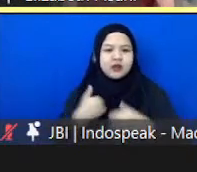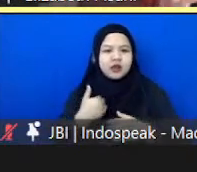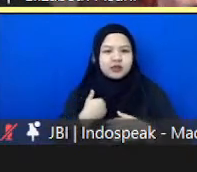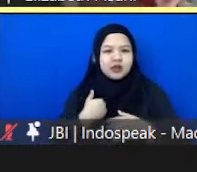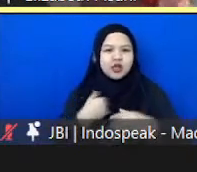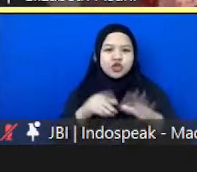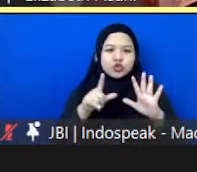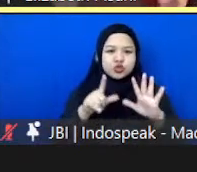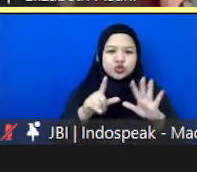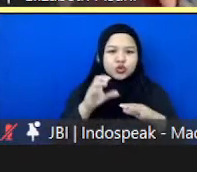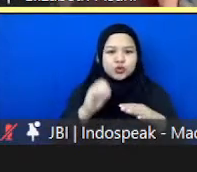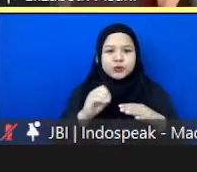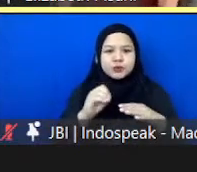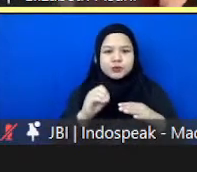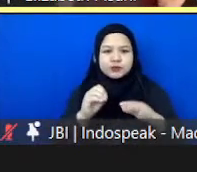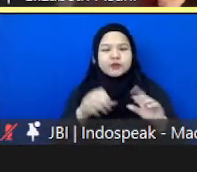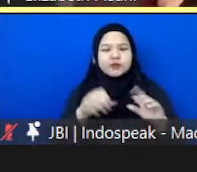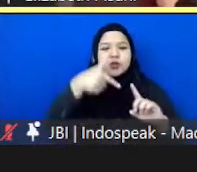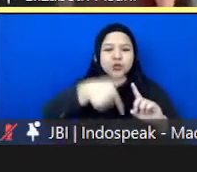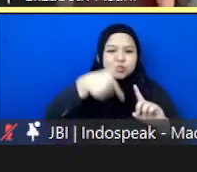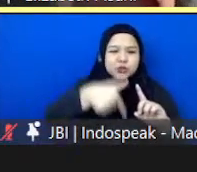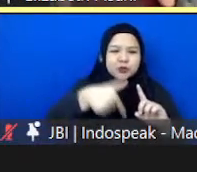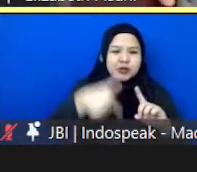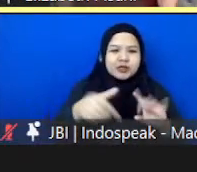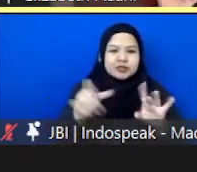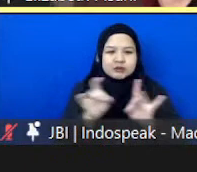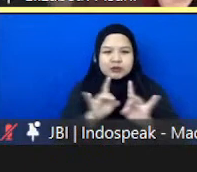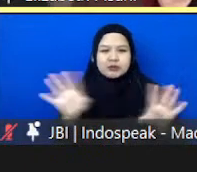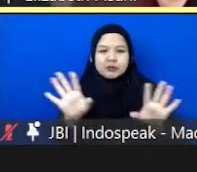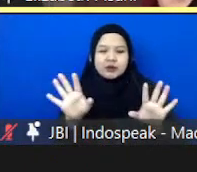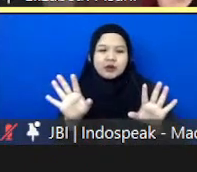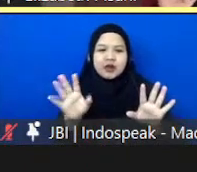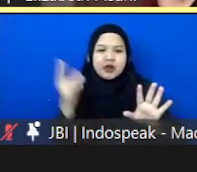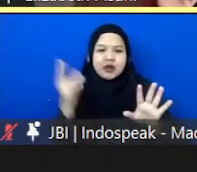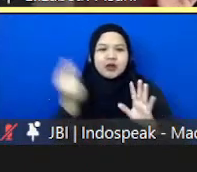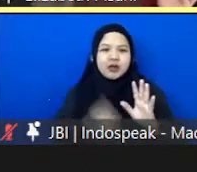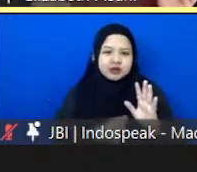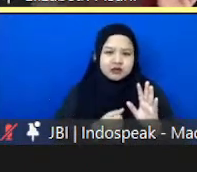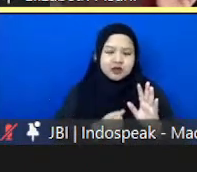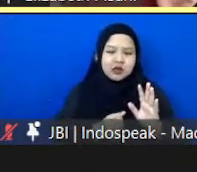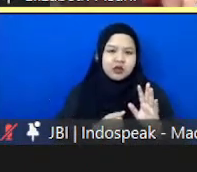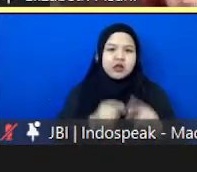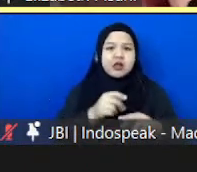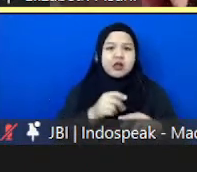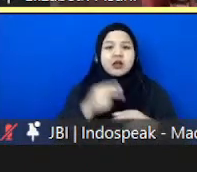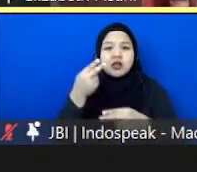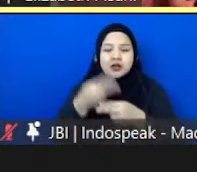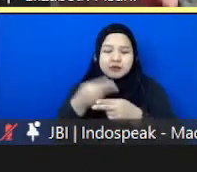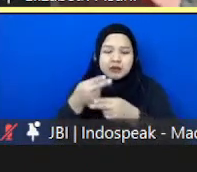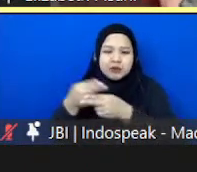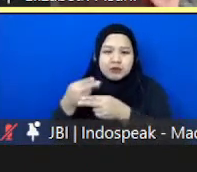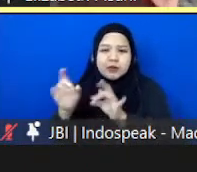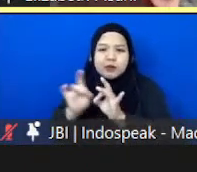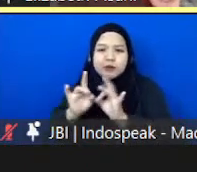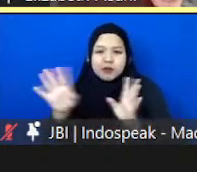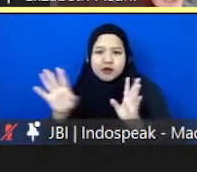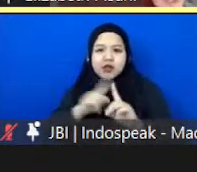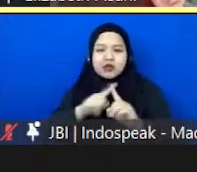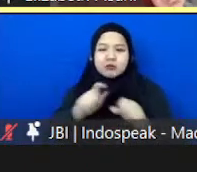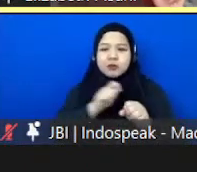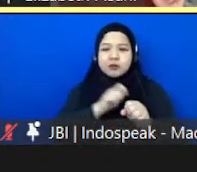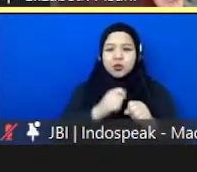the actual price of different brands provided by the same company. Now, the other people who are